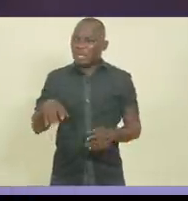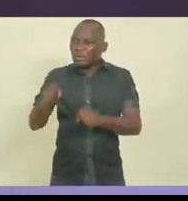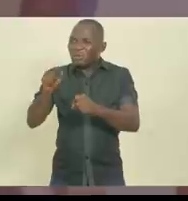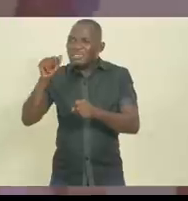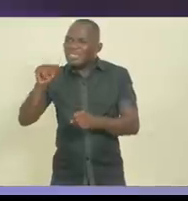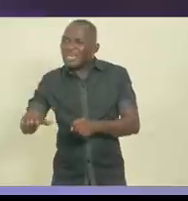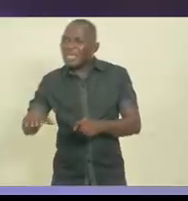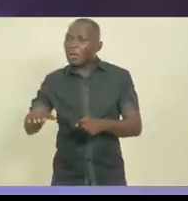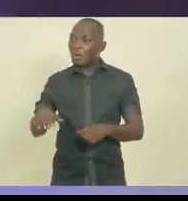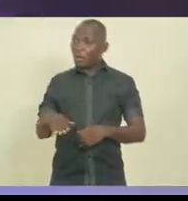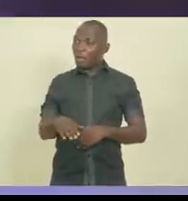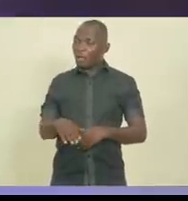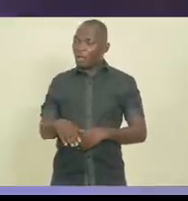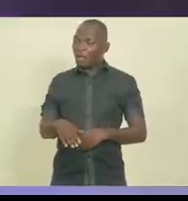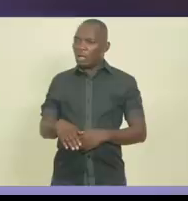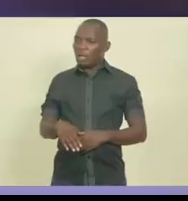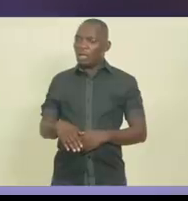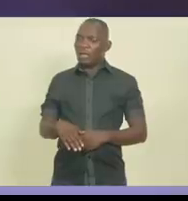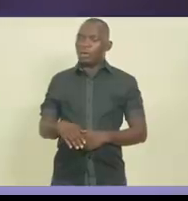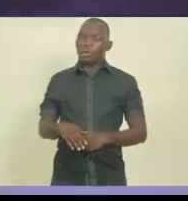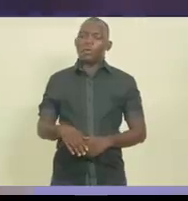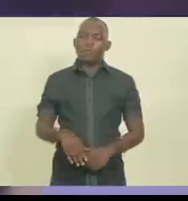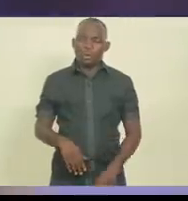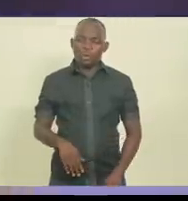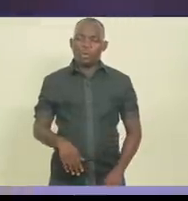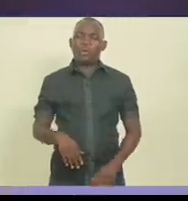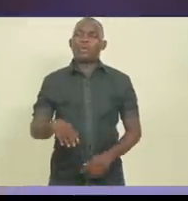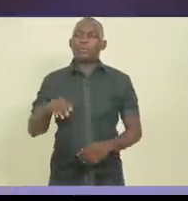child? Wow. Especially as I can't get you one.